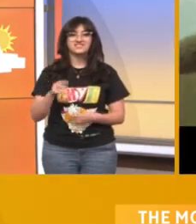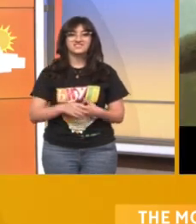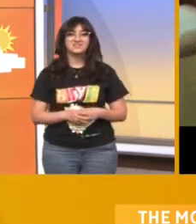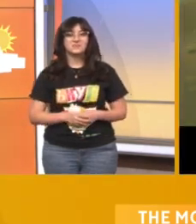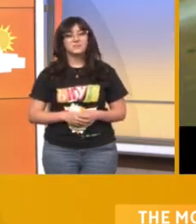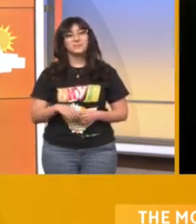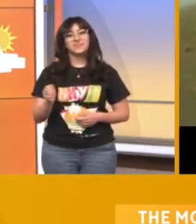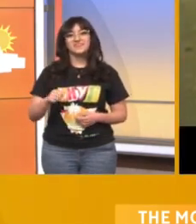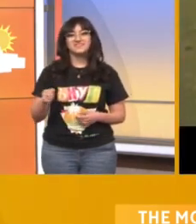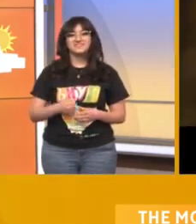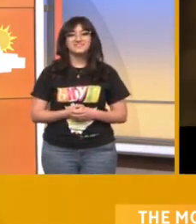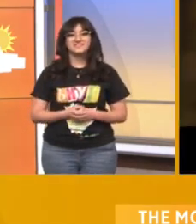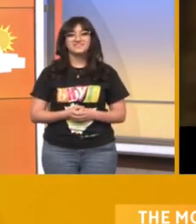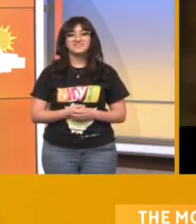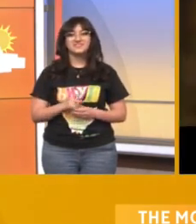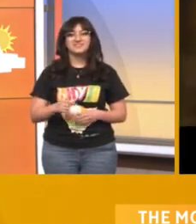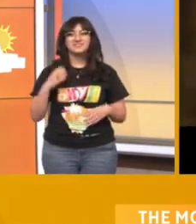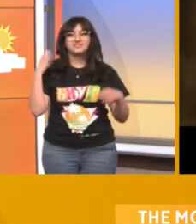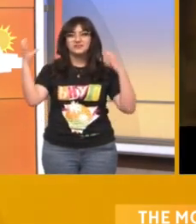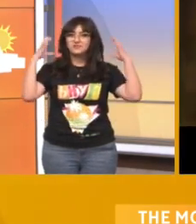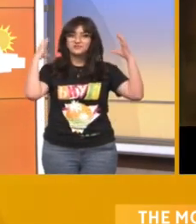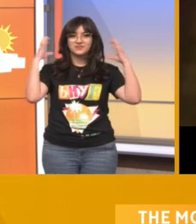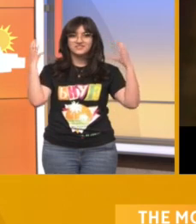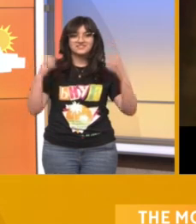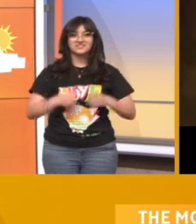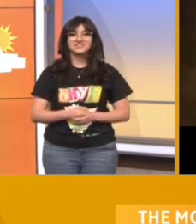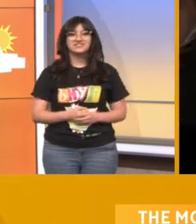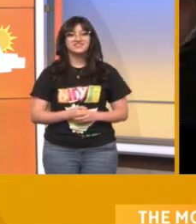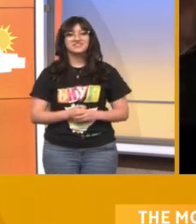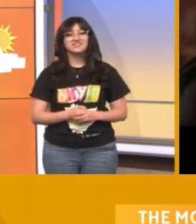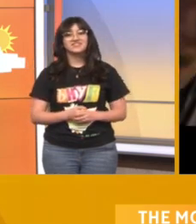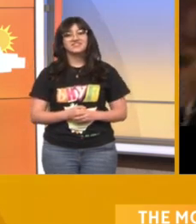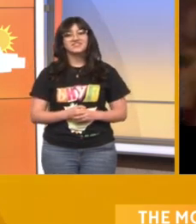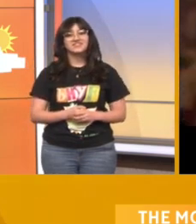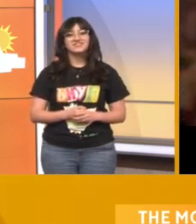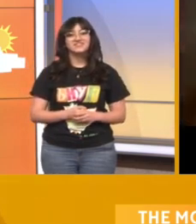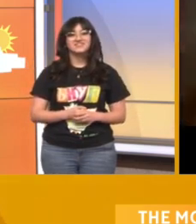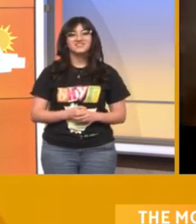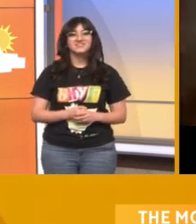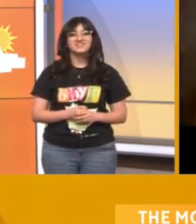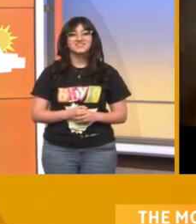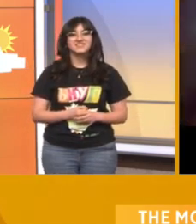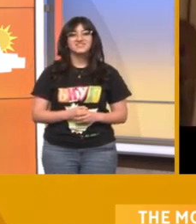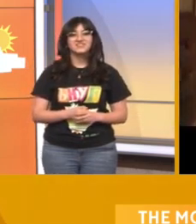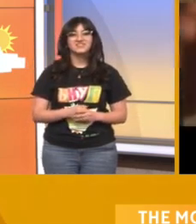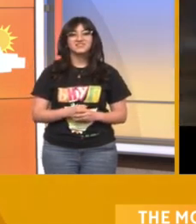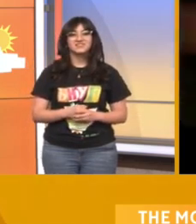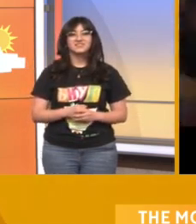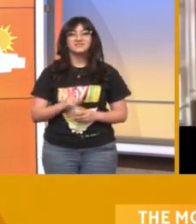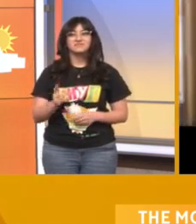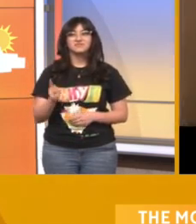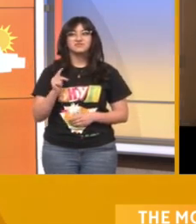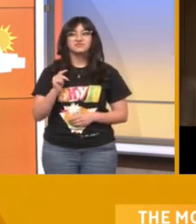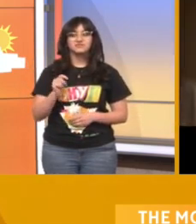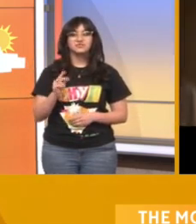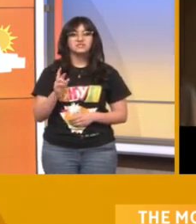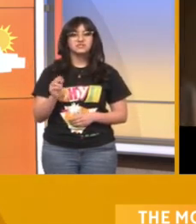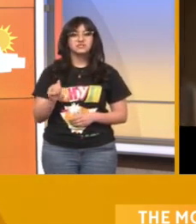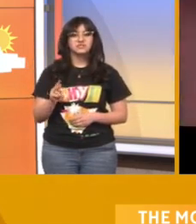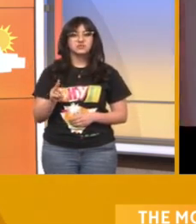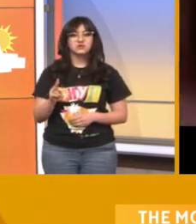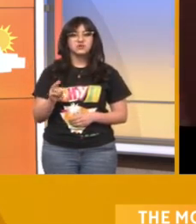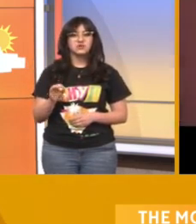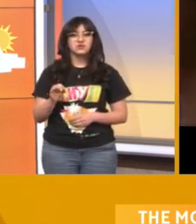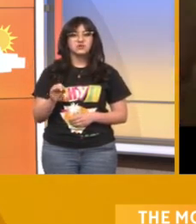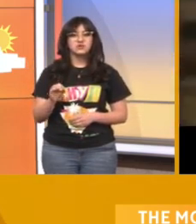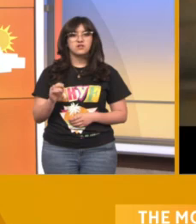yes, it sounds a bit crazy, but there was no audition. It wasn't a traditional audition process where it was like read these